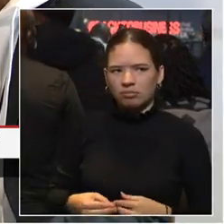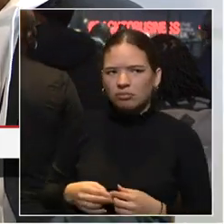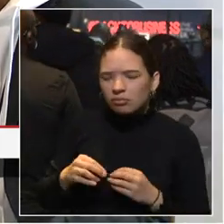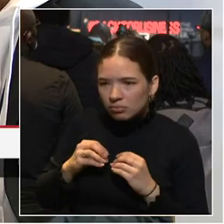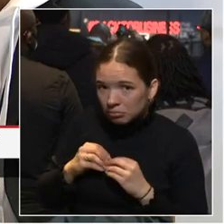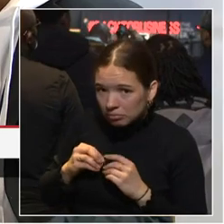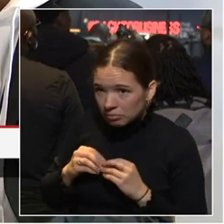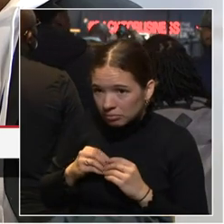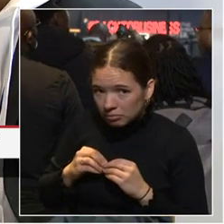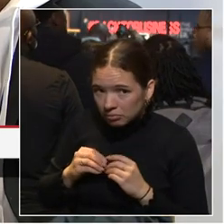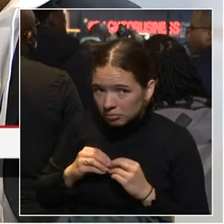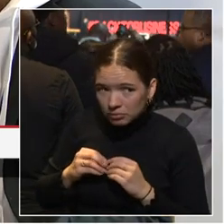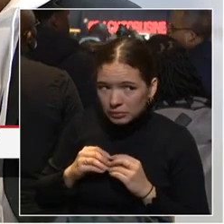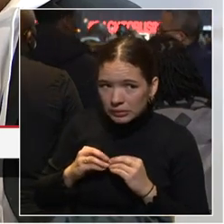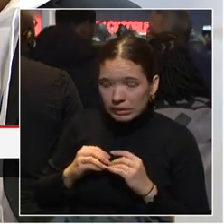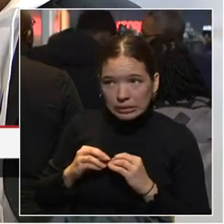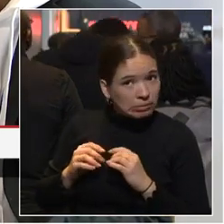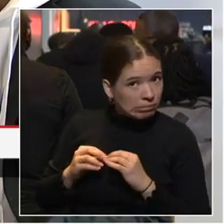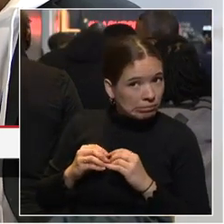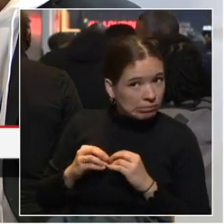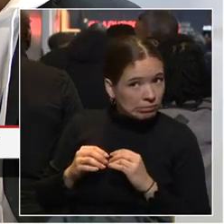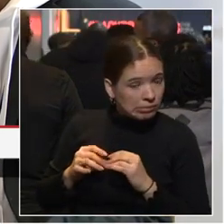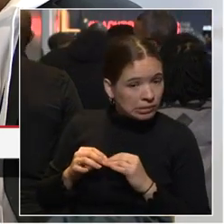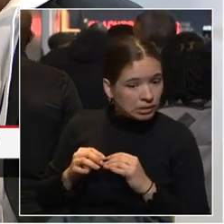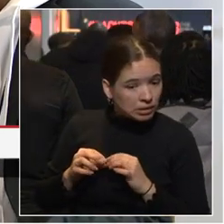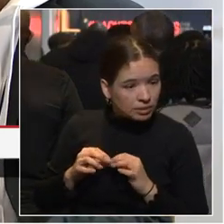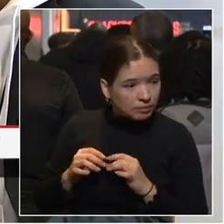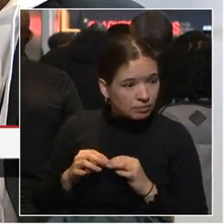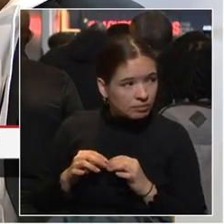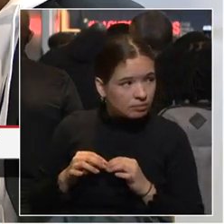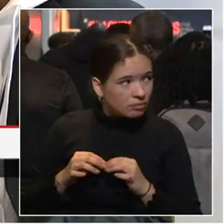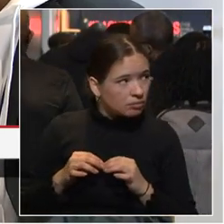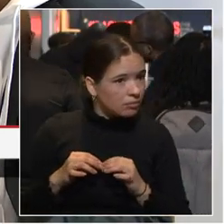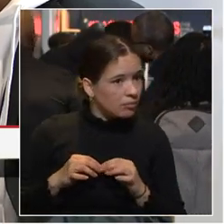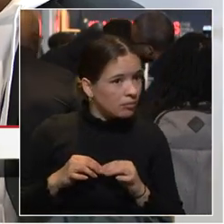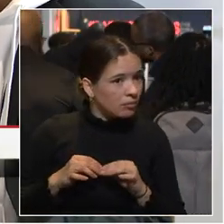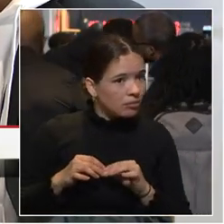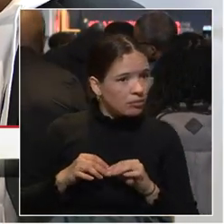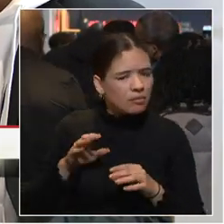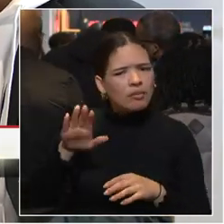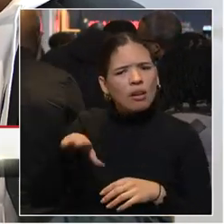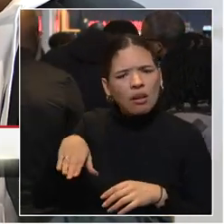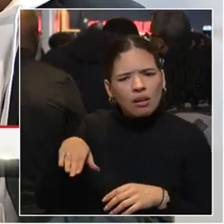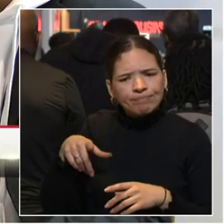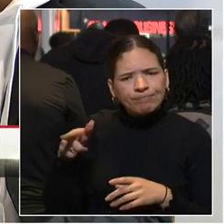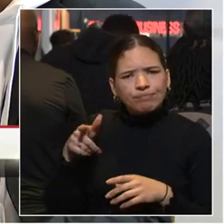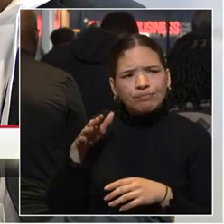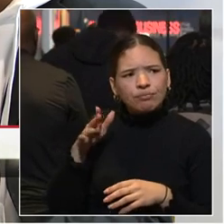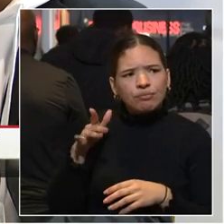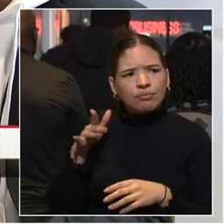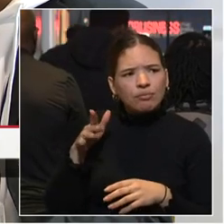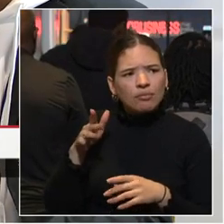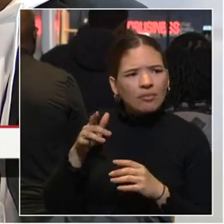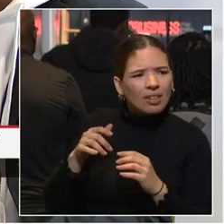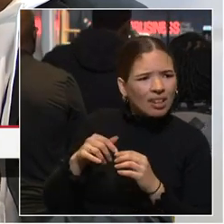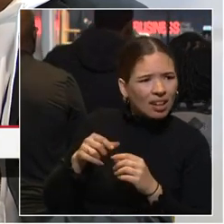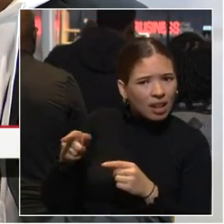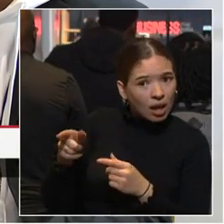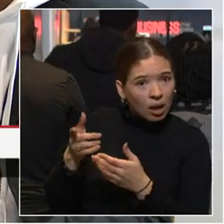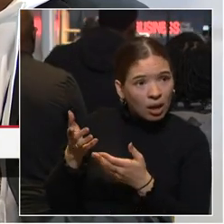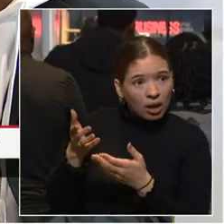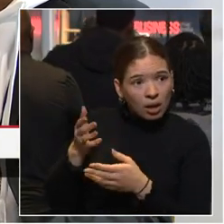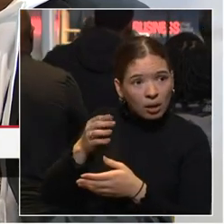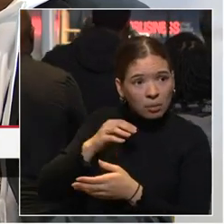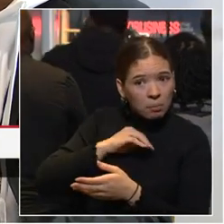a third term and overseeing all offices and services in D.C. must take a lot of hard work and perseverance. As mayor, how do you maintain a